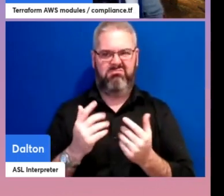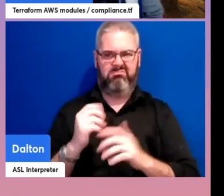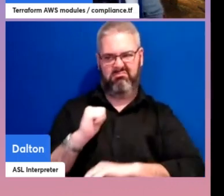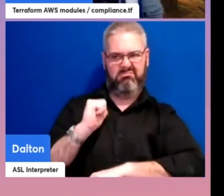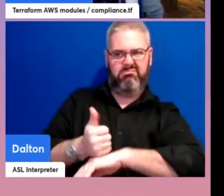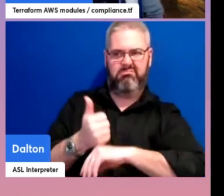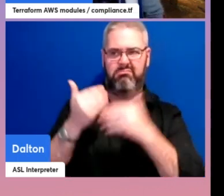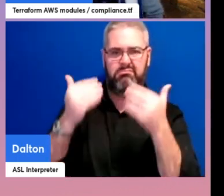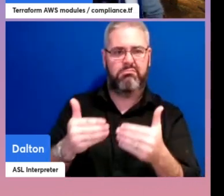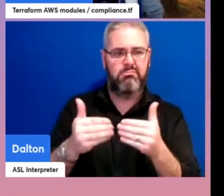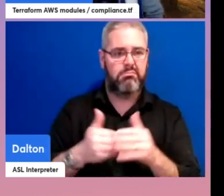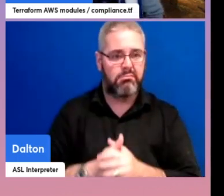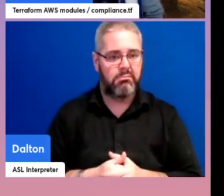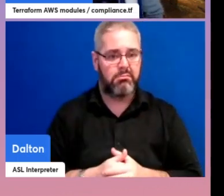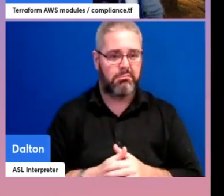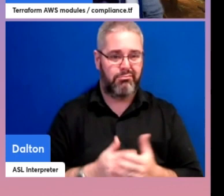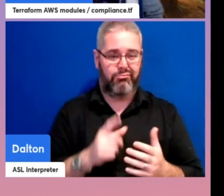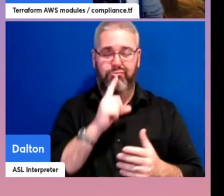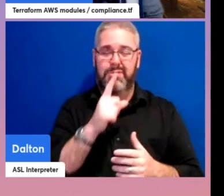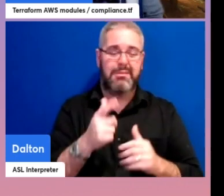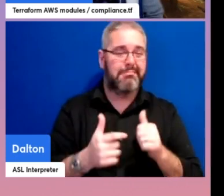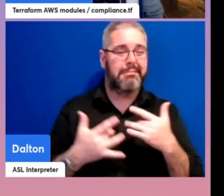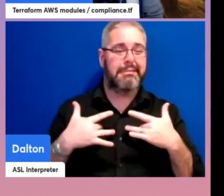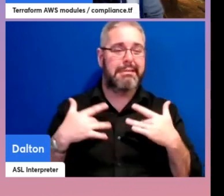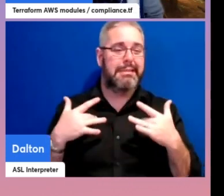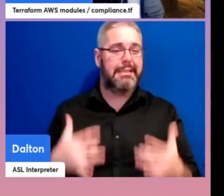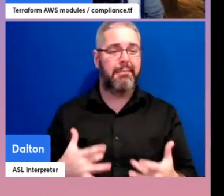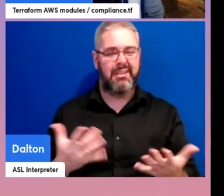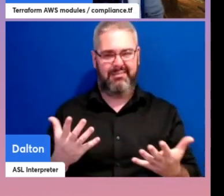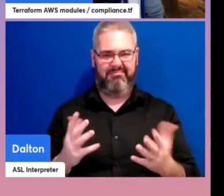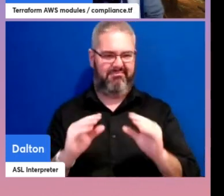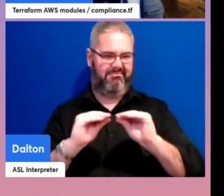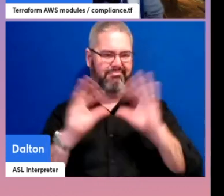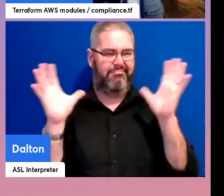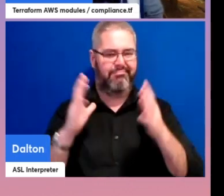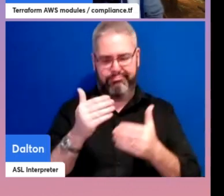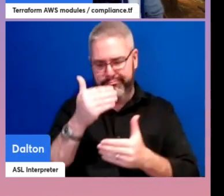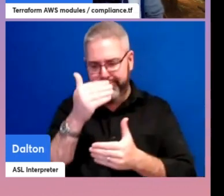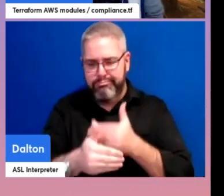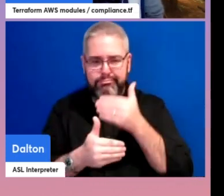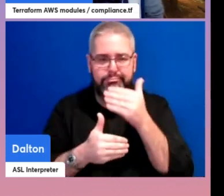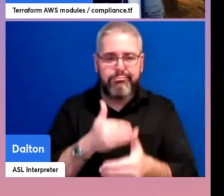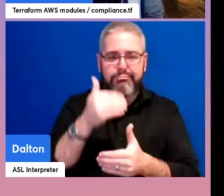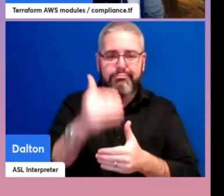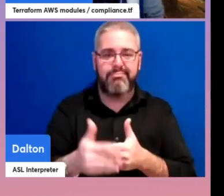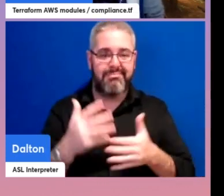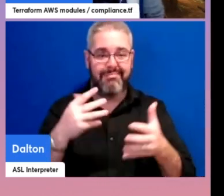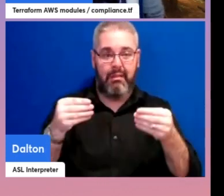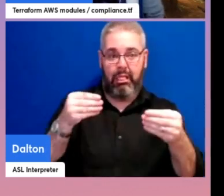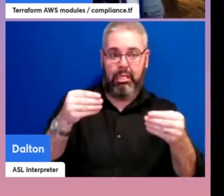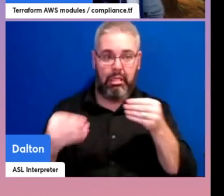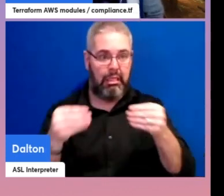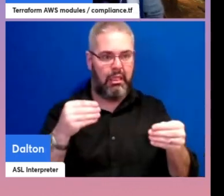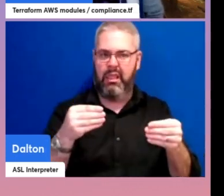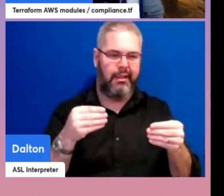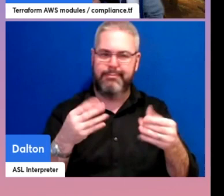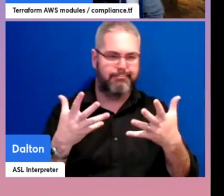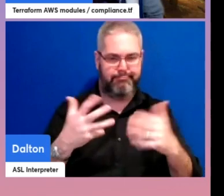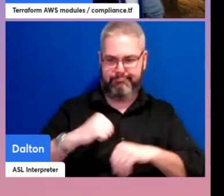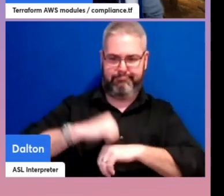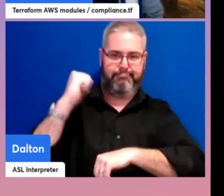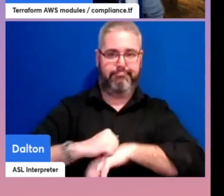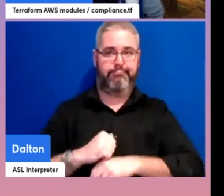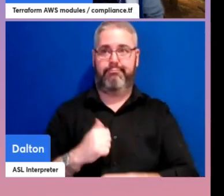most cases, they're very straightforward and they don't have a lot of flexibility. So it's like, just do this